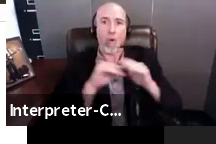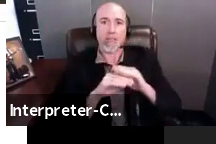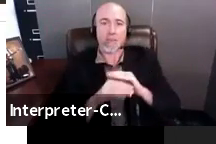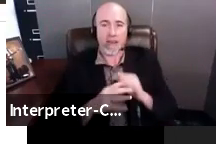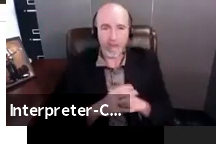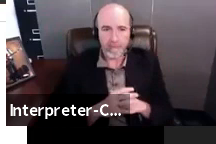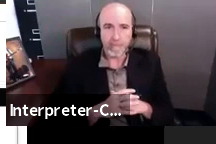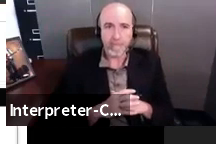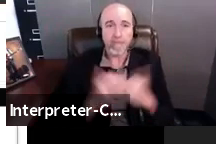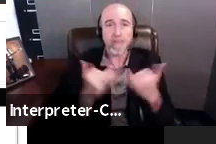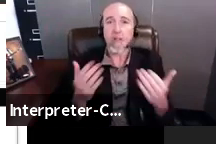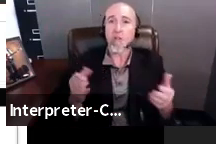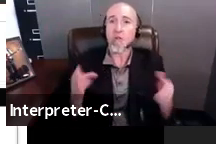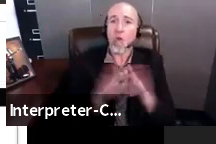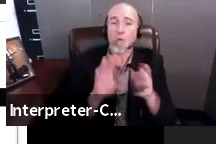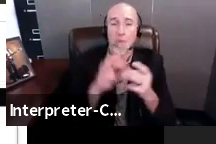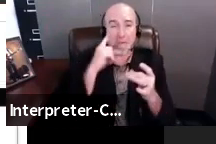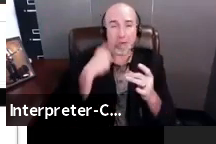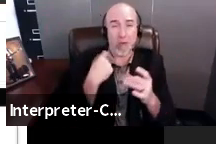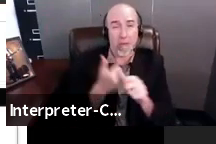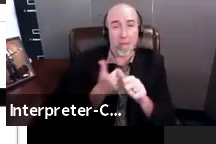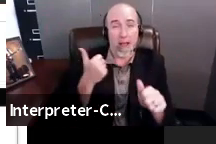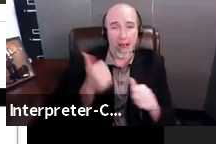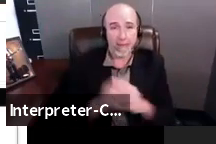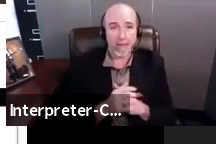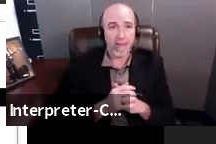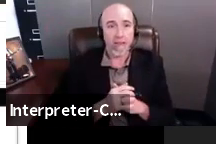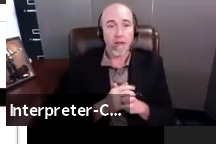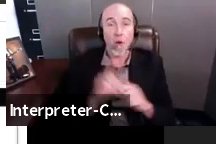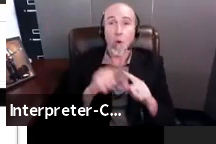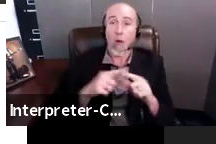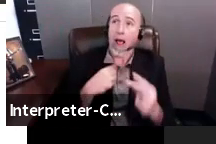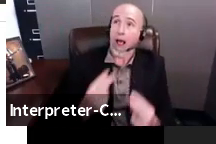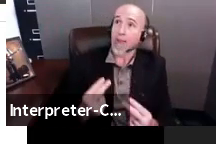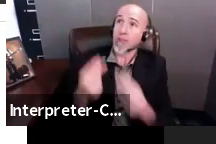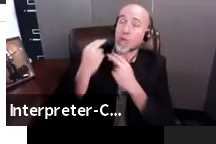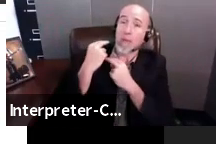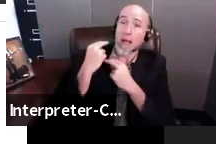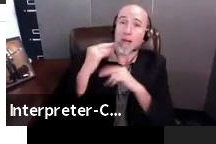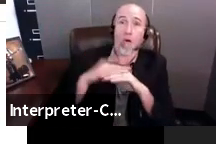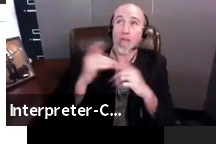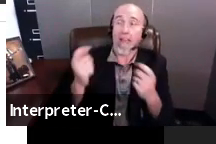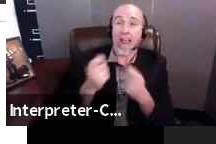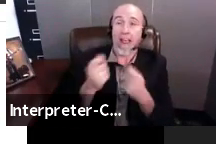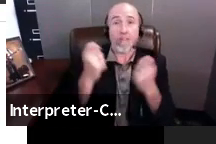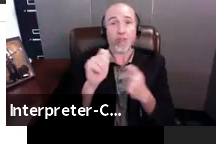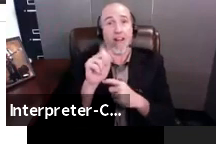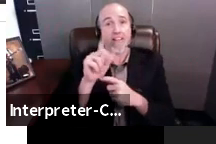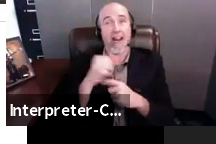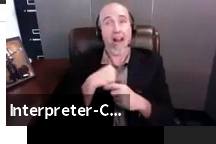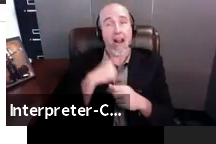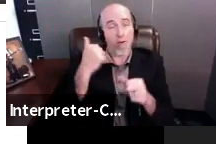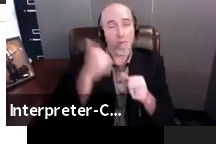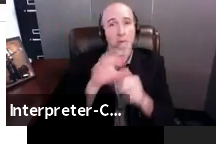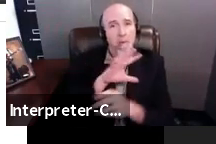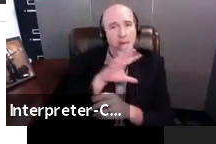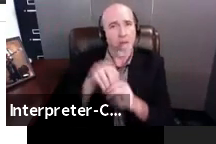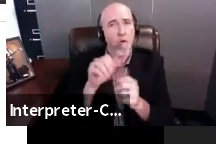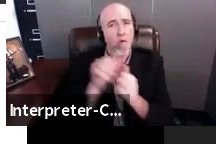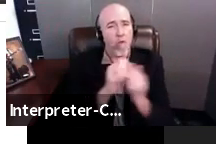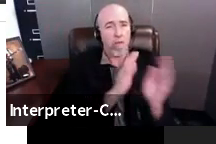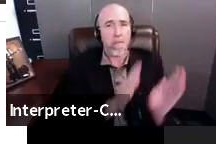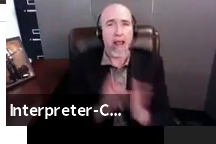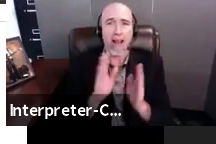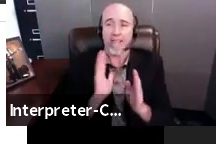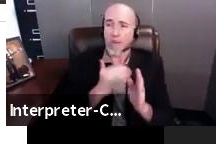on to closing remarks since we're running behind. As I look back on the anniversary of the ADA, I recall being involved in the planning of